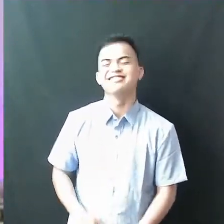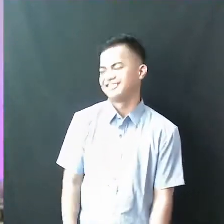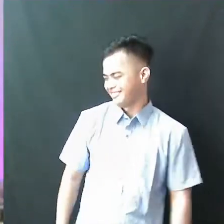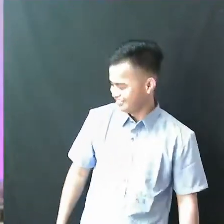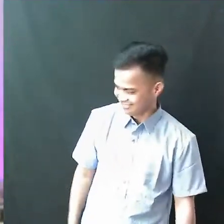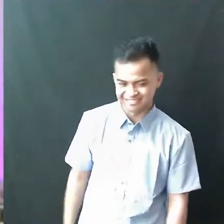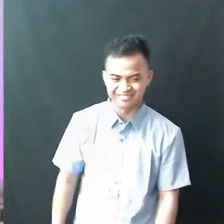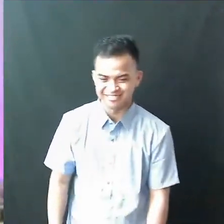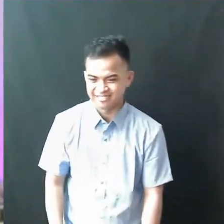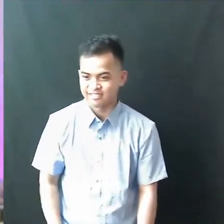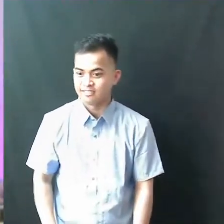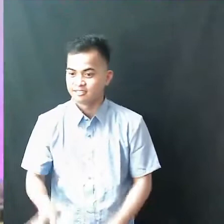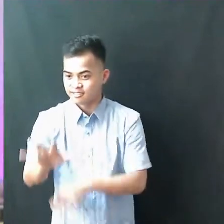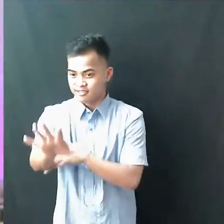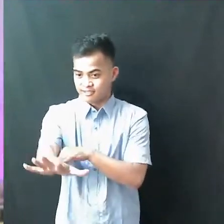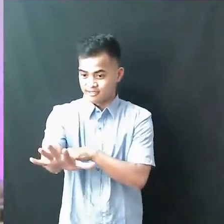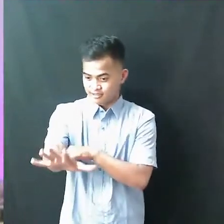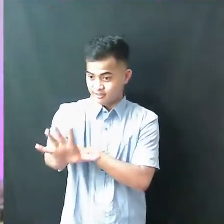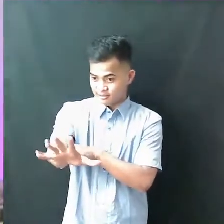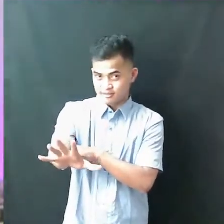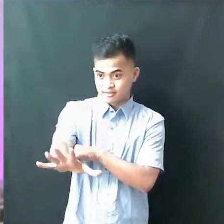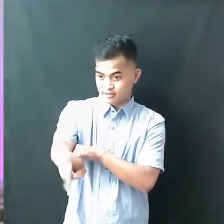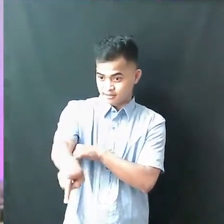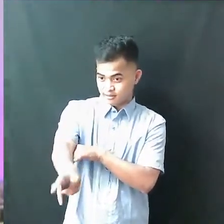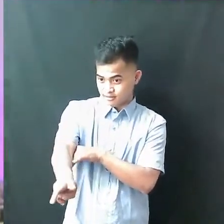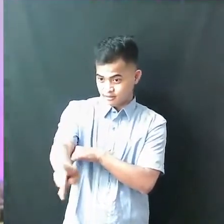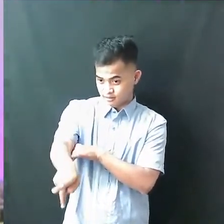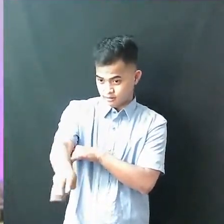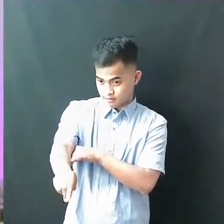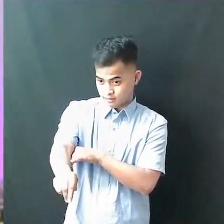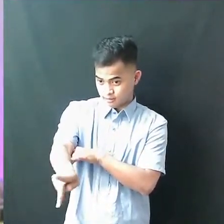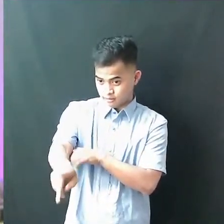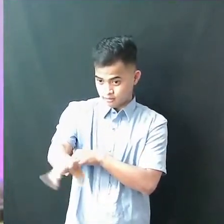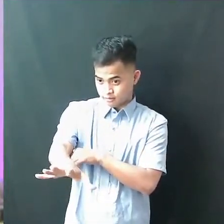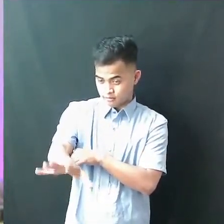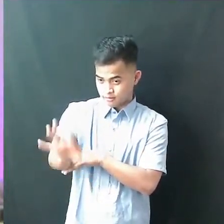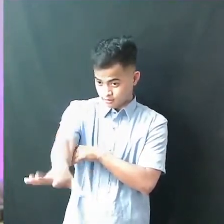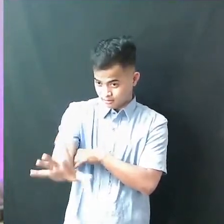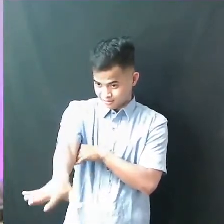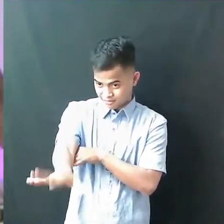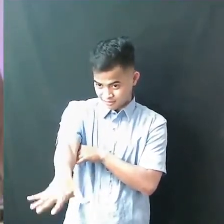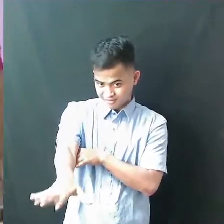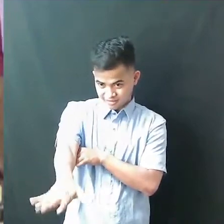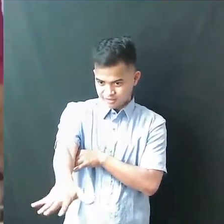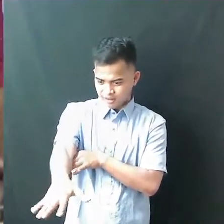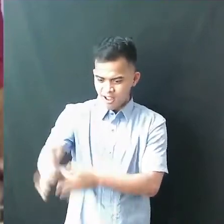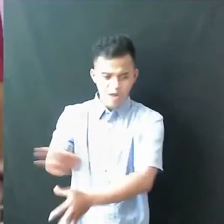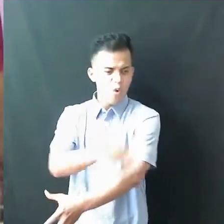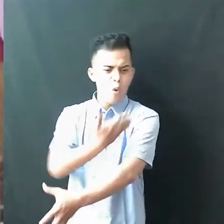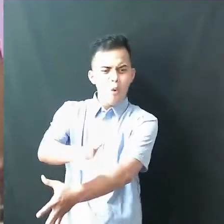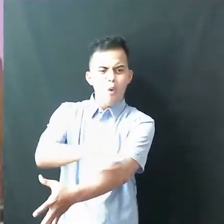to invite you back 5 p.m. 5 p.m. natay Christmas Cantata. Okay? And Pastor, what is Christmas Cantata? Brother Azar has prepared a